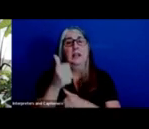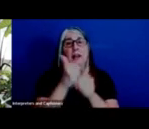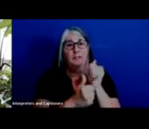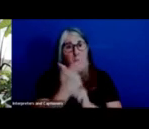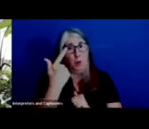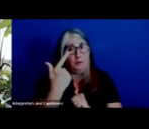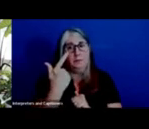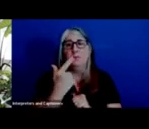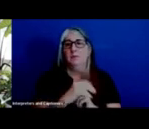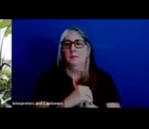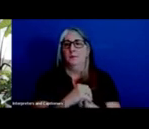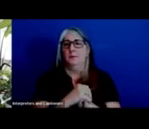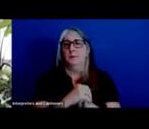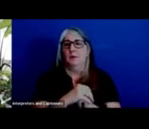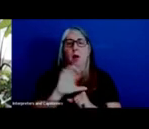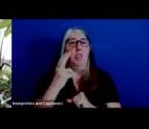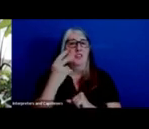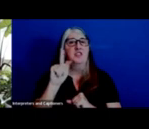everyone just above the chat window.